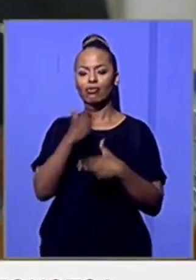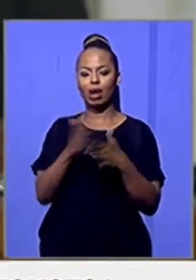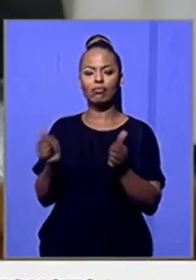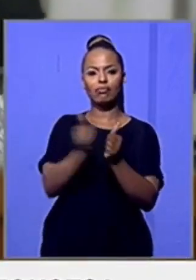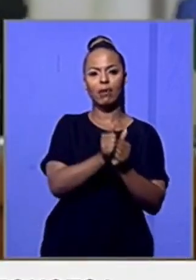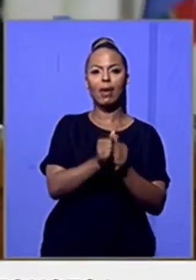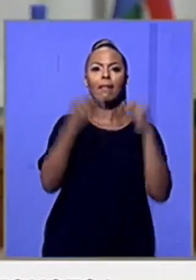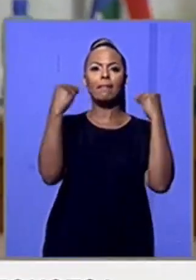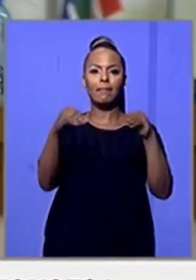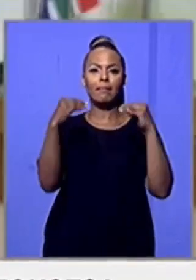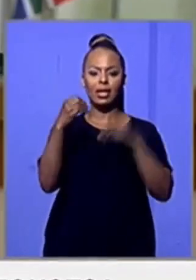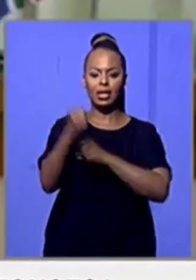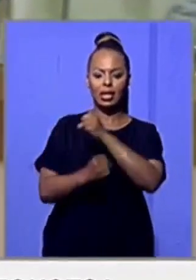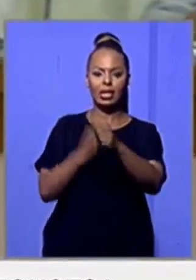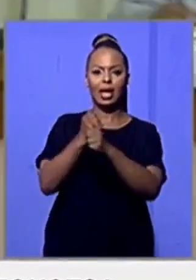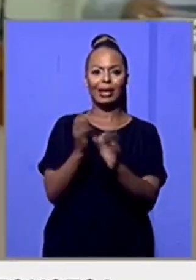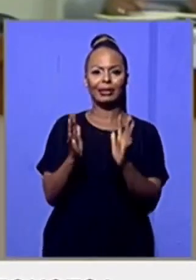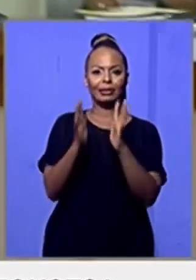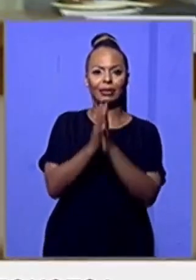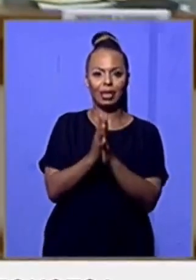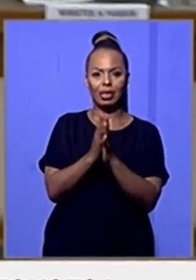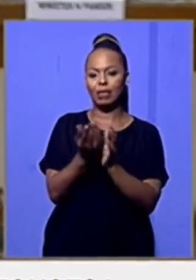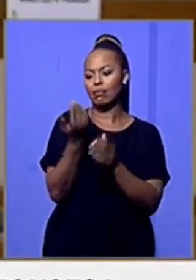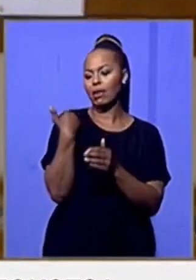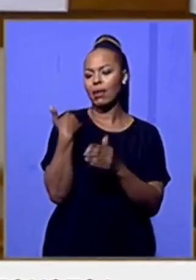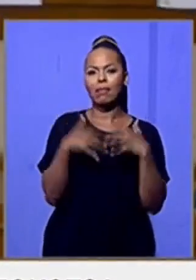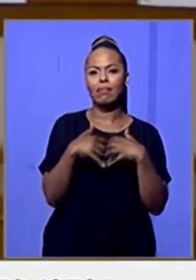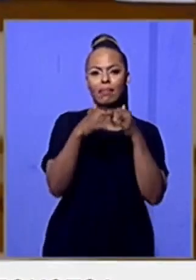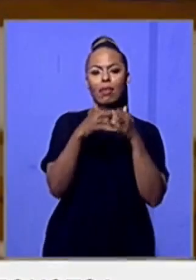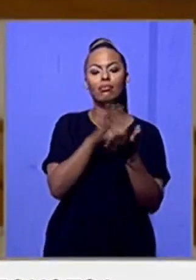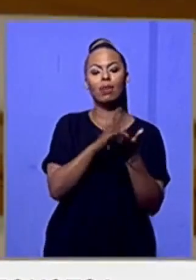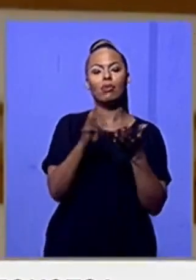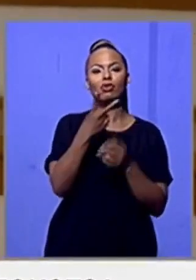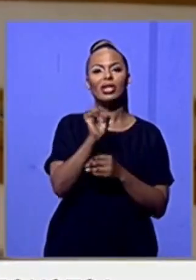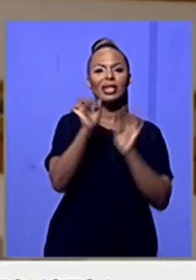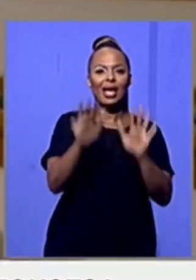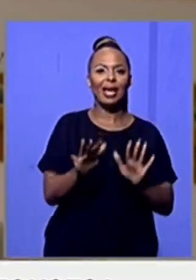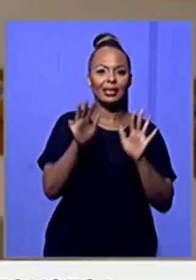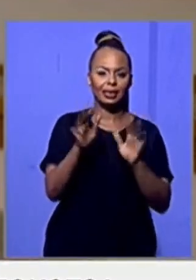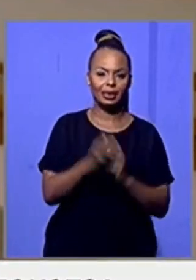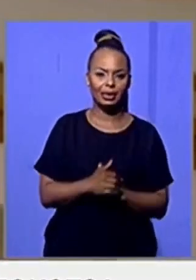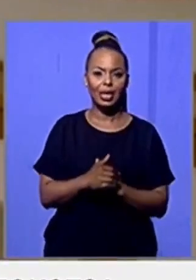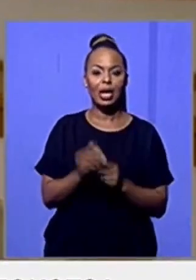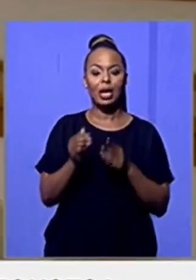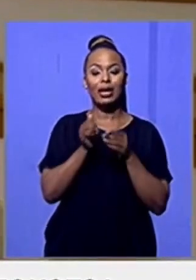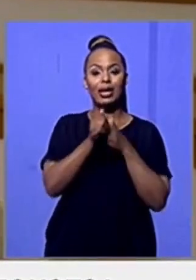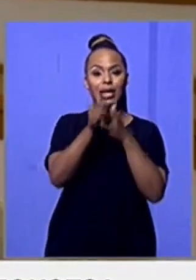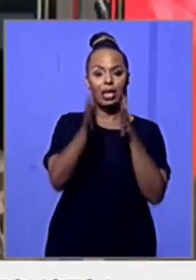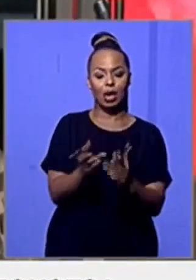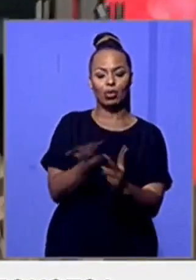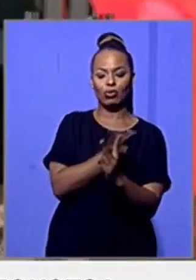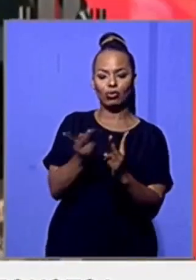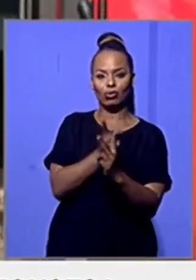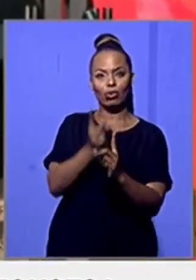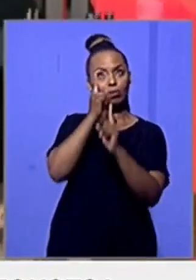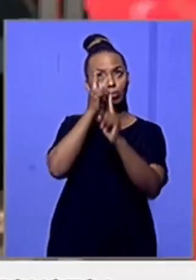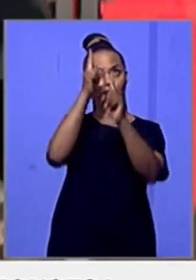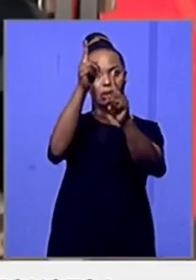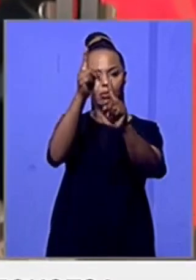la dingwaga di le 10 leo le tsenetsweng ka 2019. Mme kopano magareng ga baeteledipele ka bobedi e nnile tšhono ya go